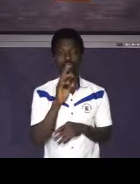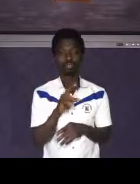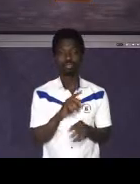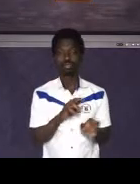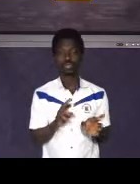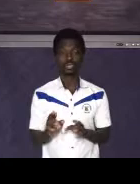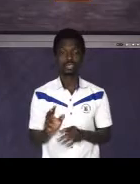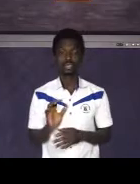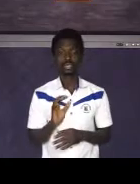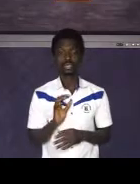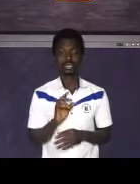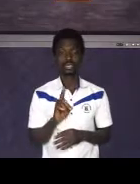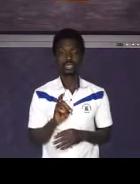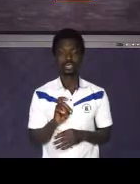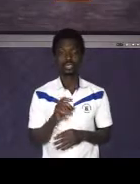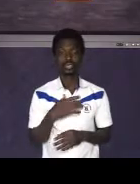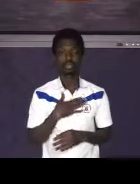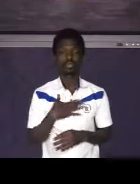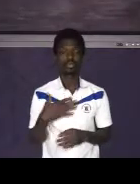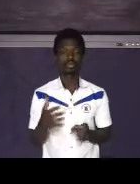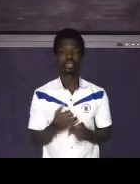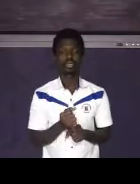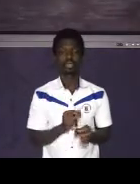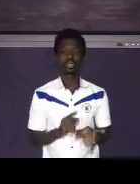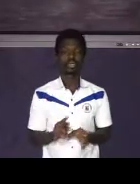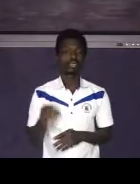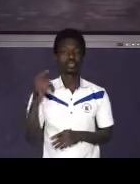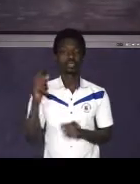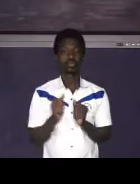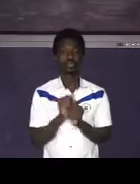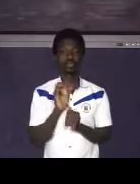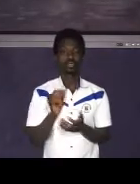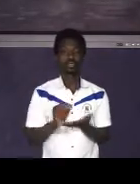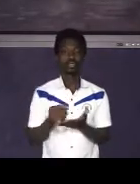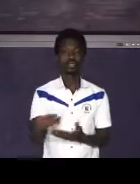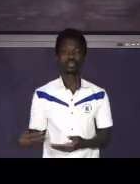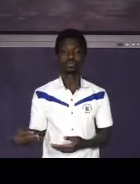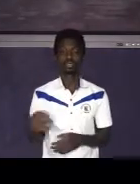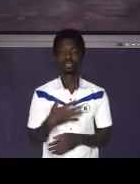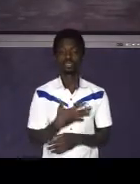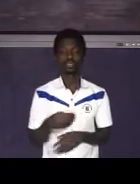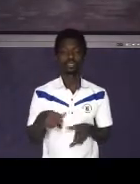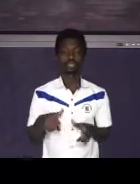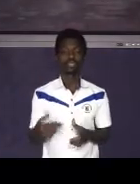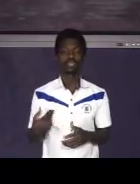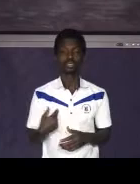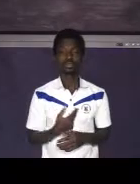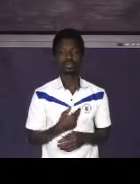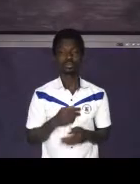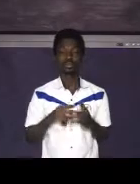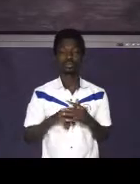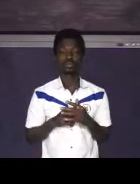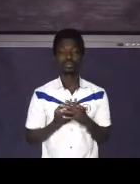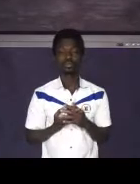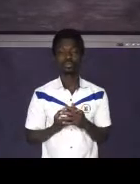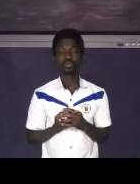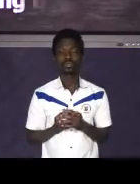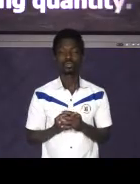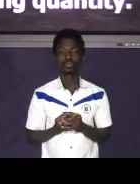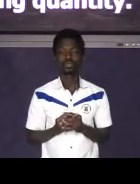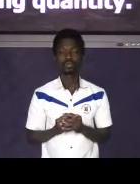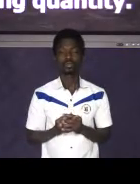ready? Please get ready with your writing materials and let's begin.